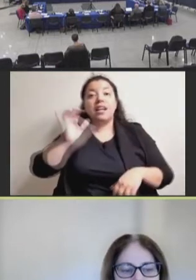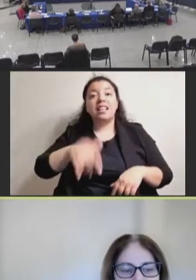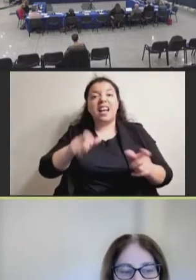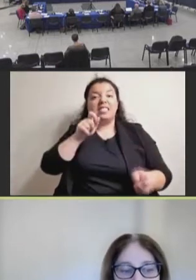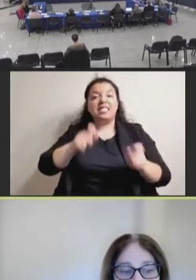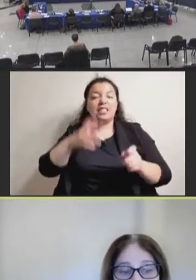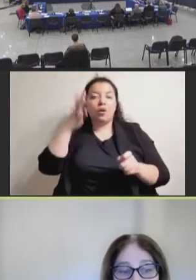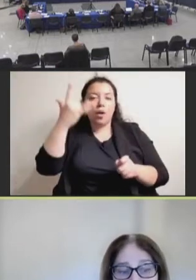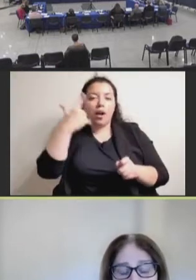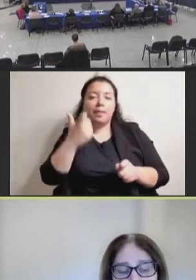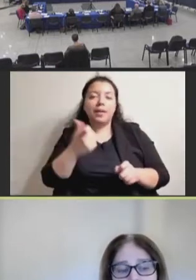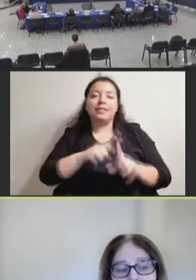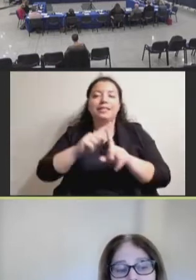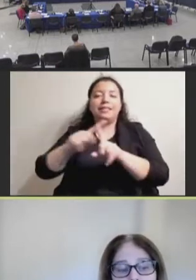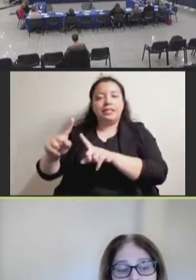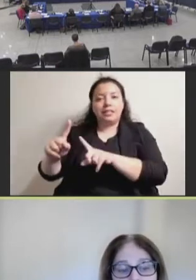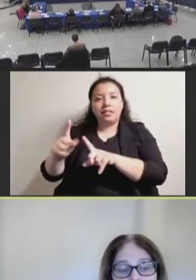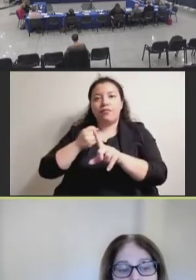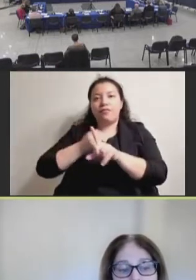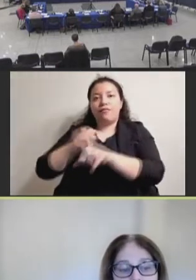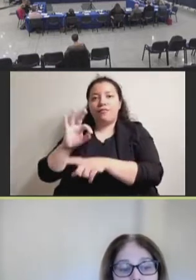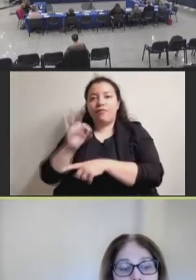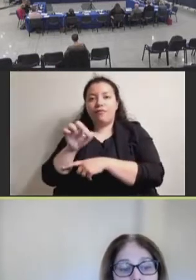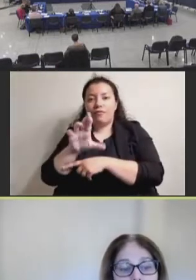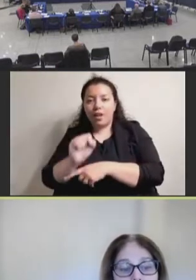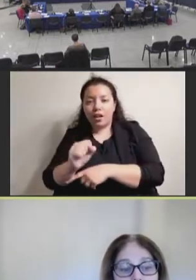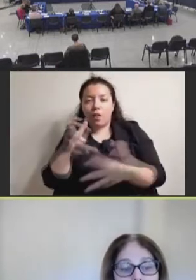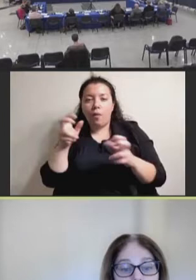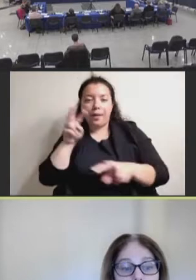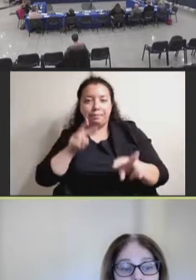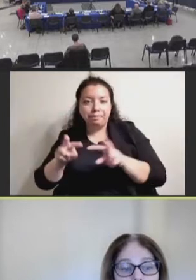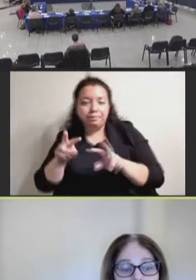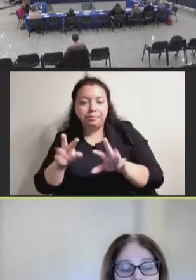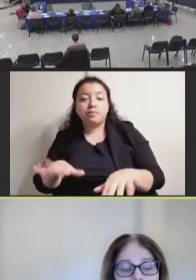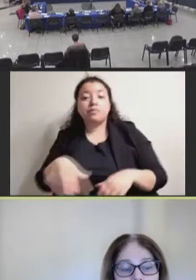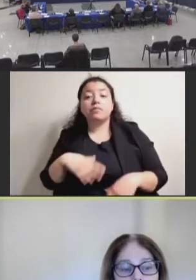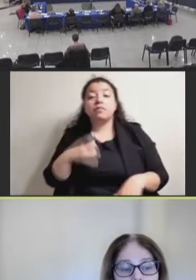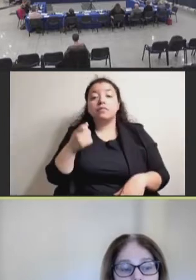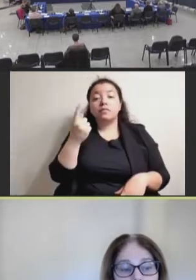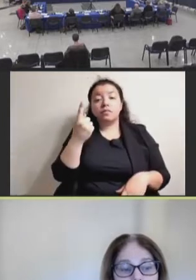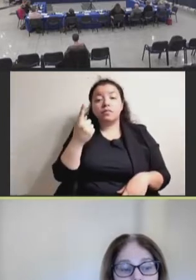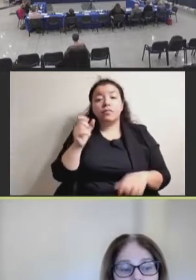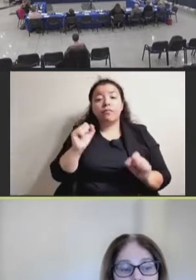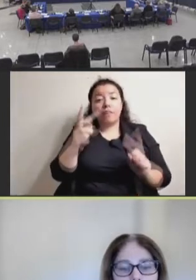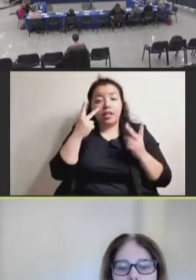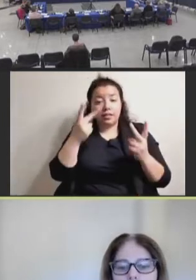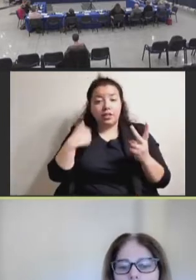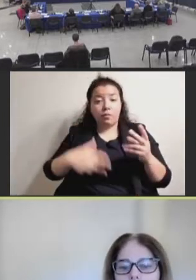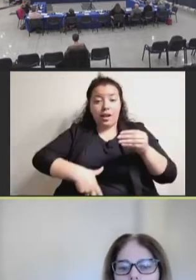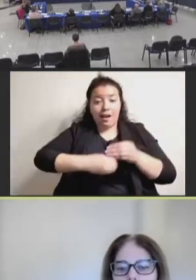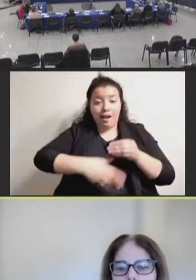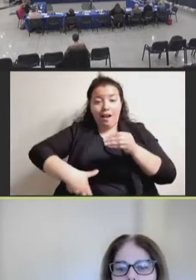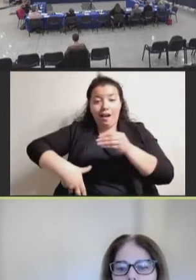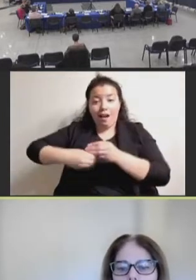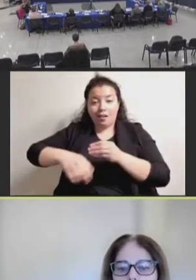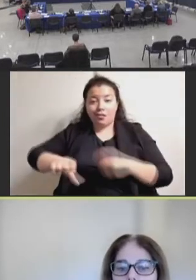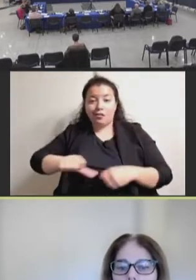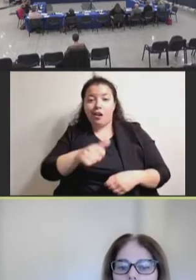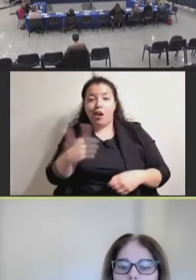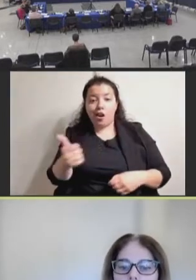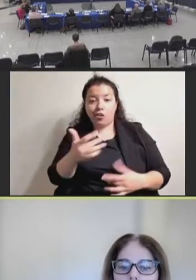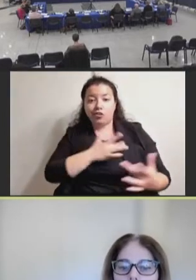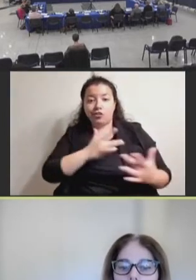about that in a minute. And you can see the other outcomes that we added due to emerging concerns in the lower left. And then finally on the right